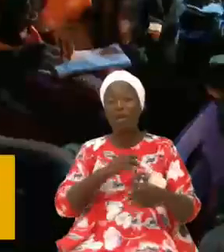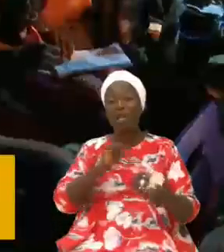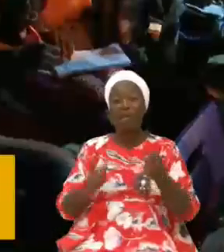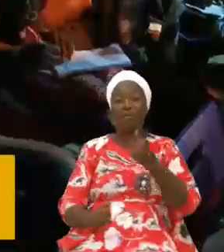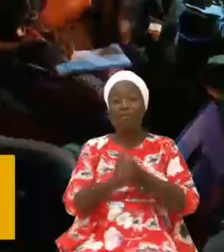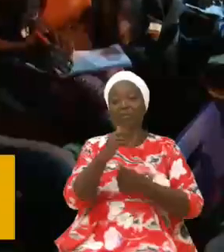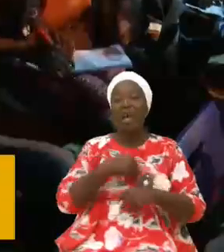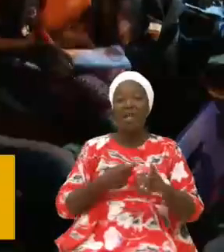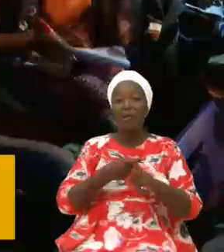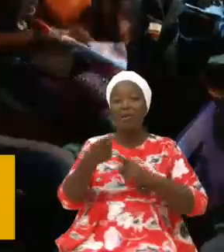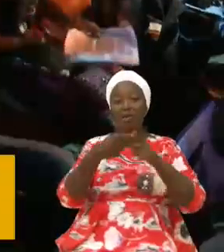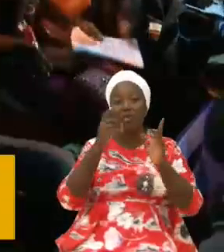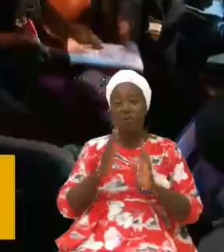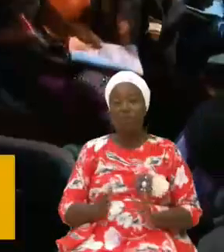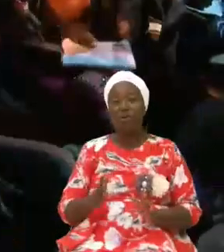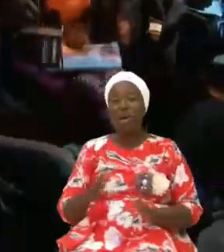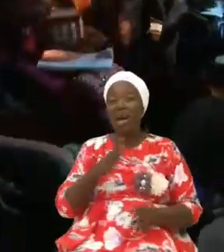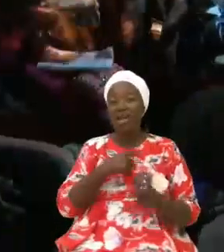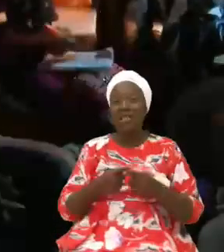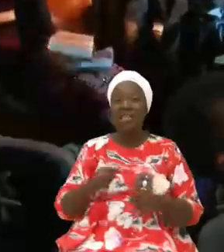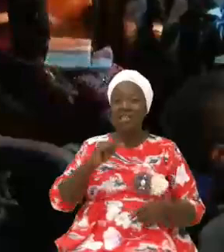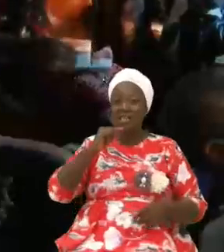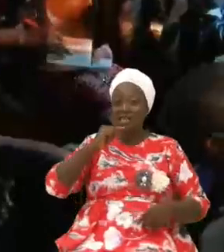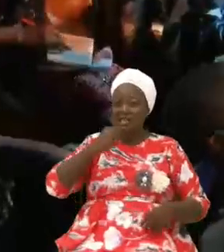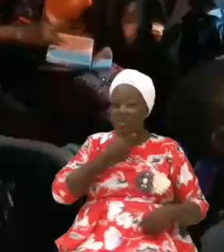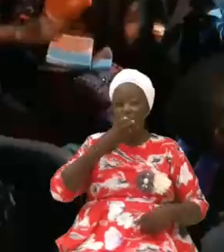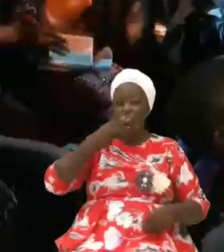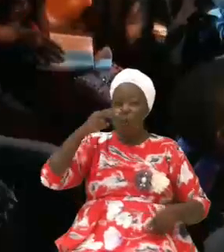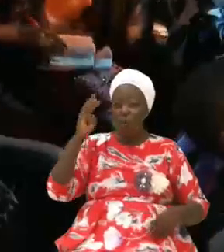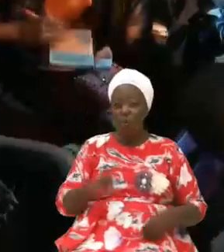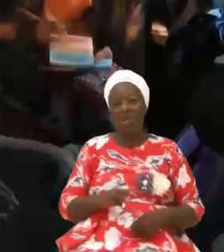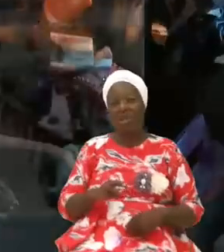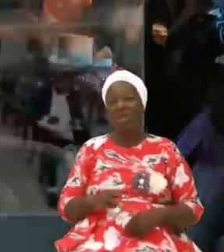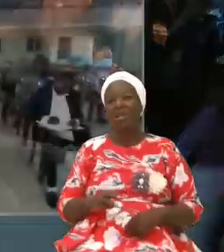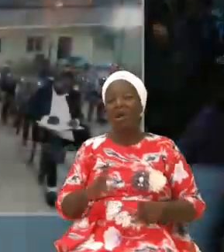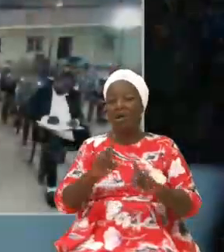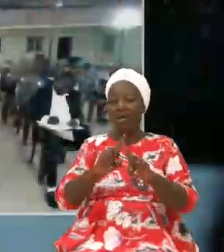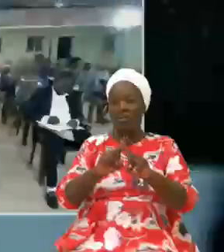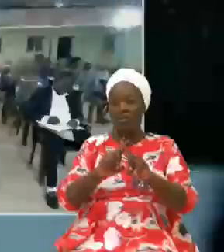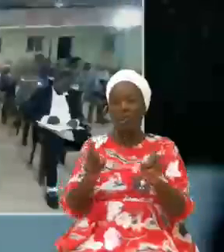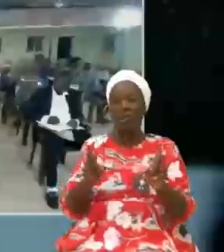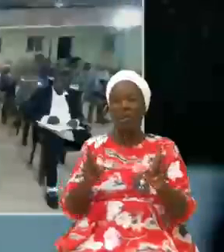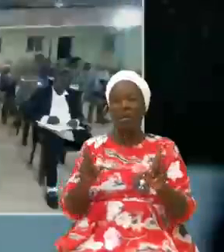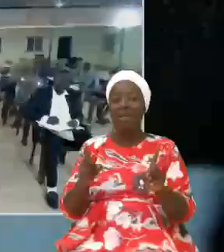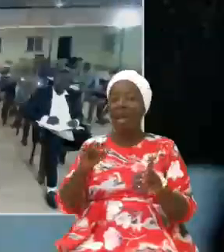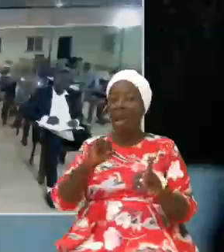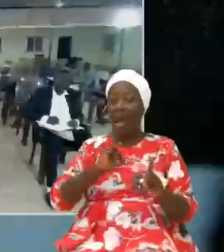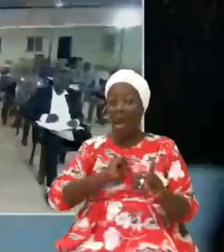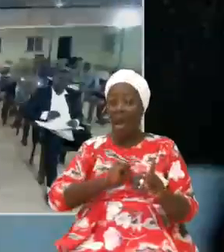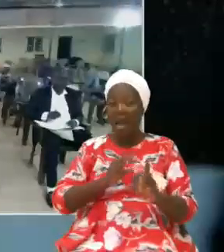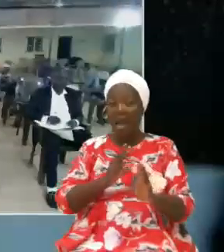blasphemer and a persecutor and injurious,